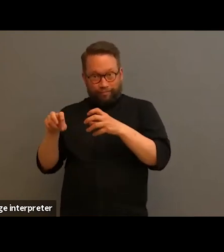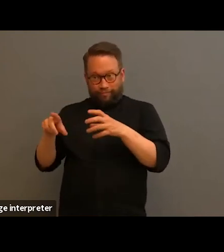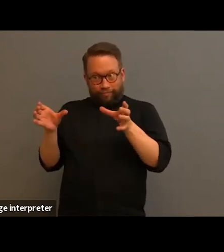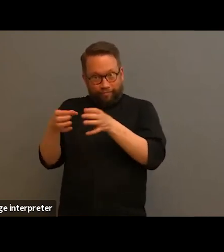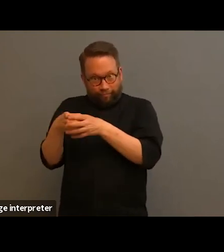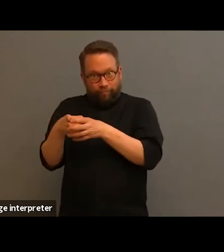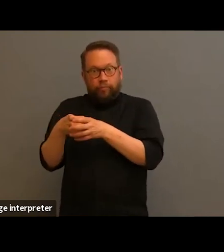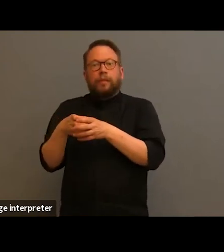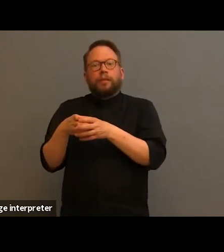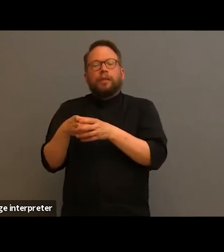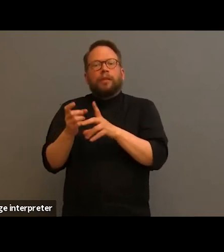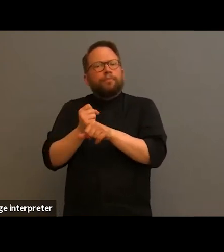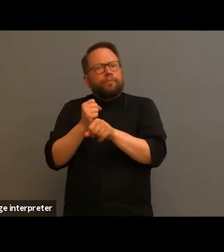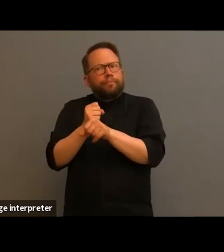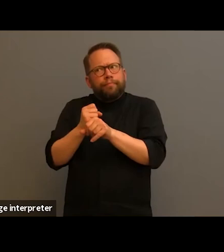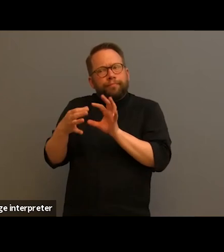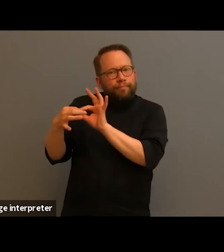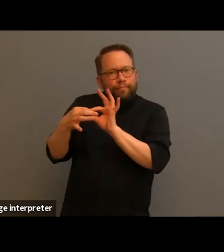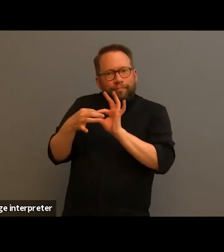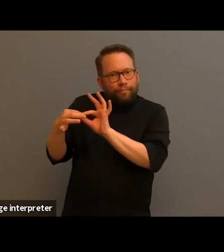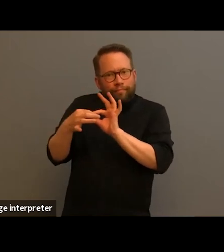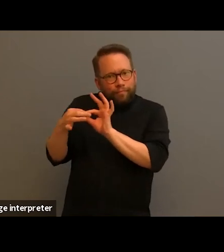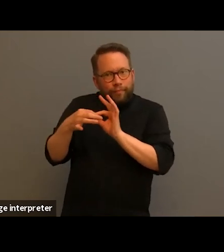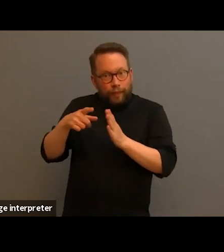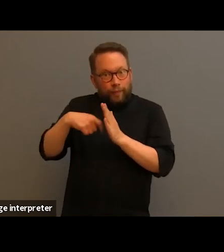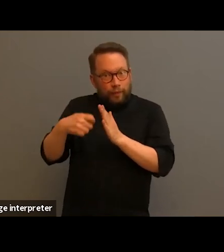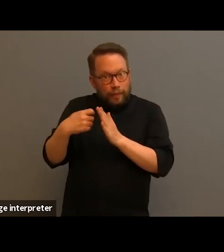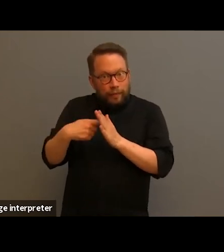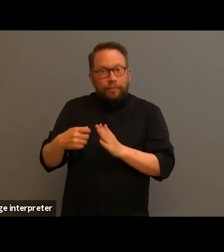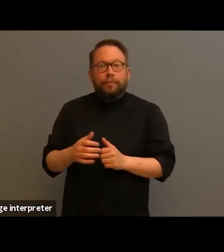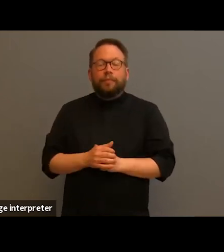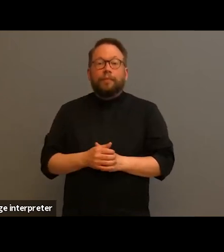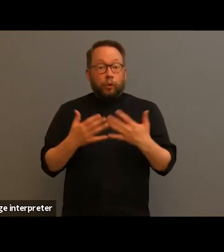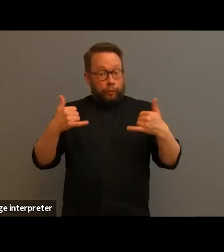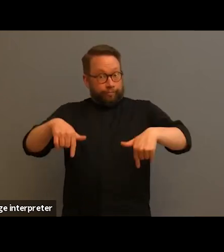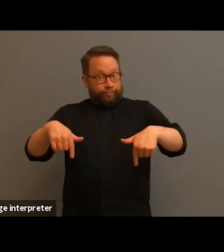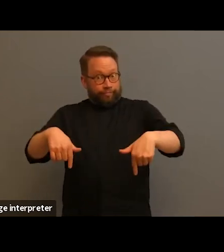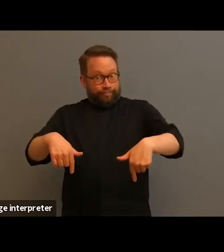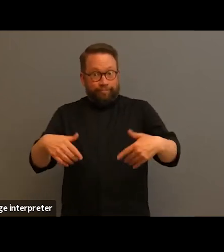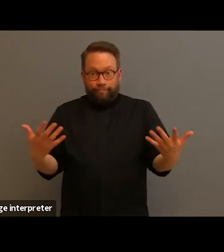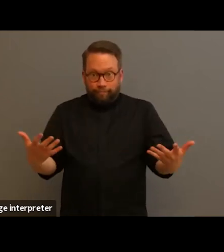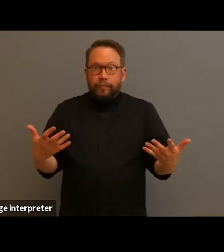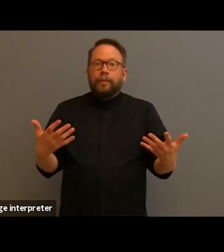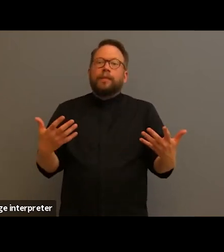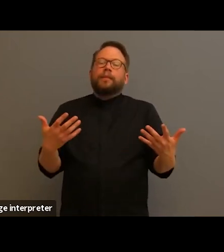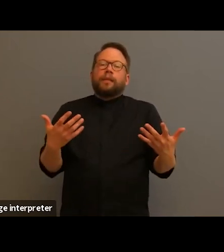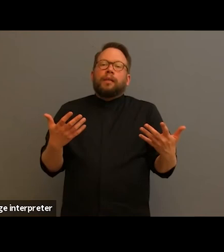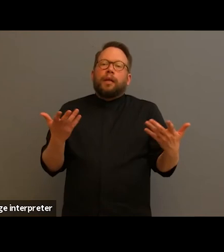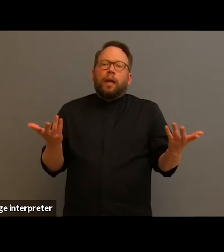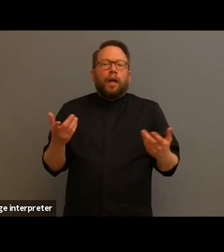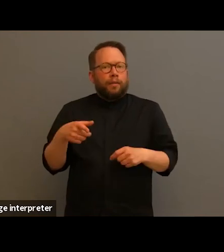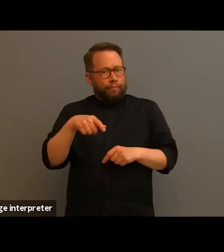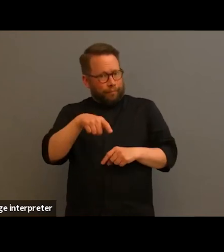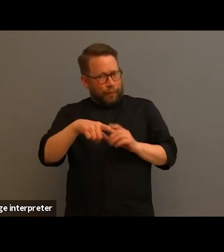Today's side event, as well as the findings from our ongoing project, is timely given the current work on the